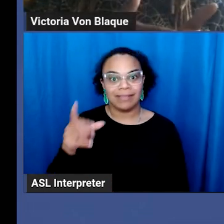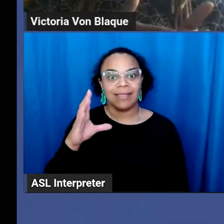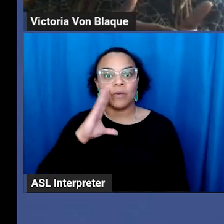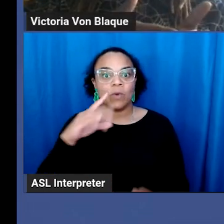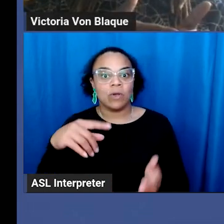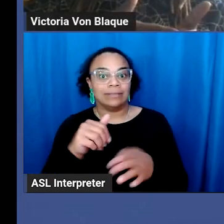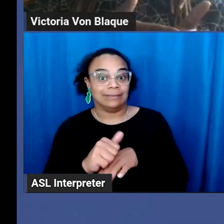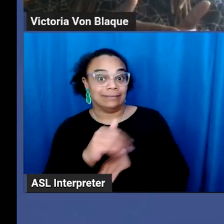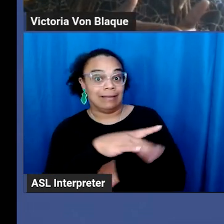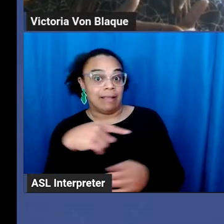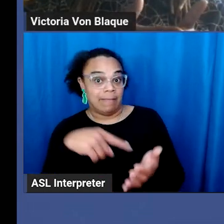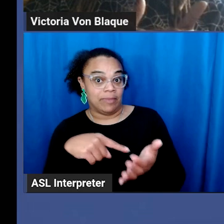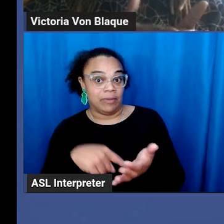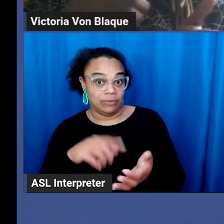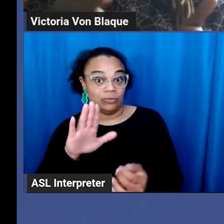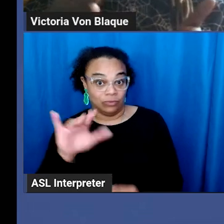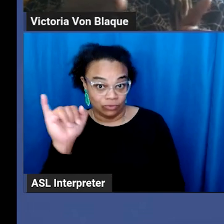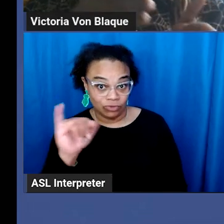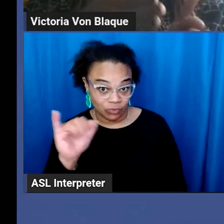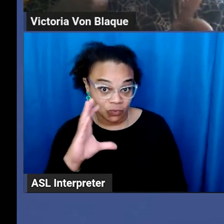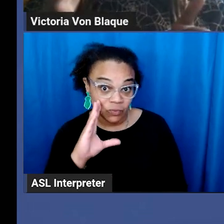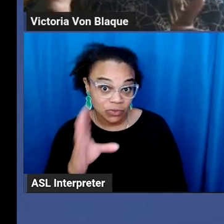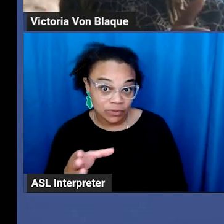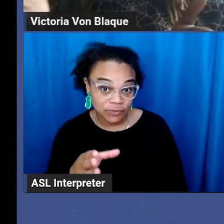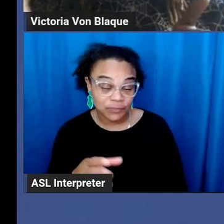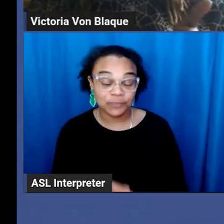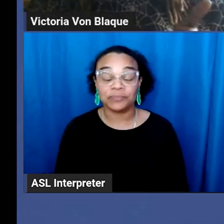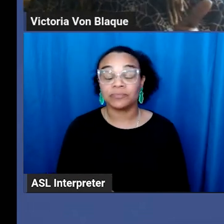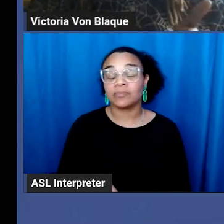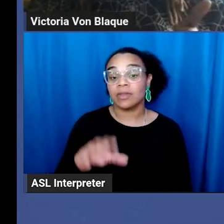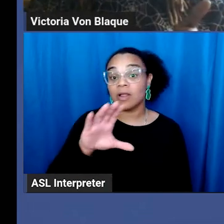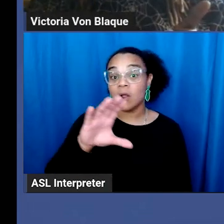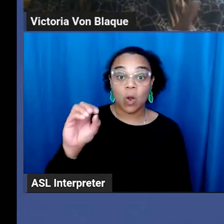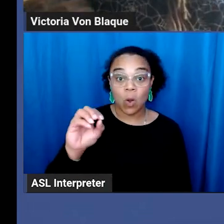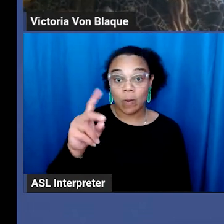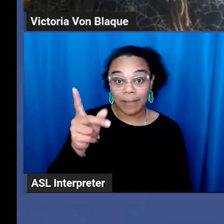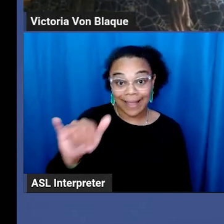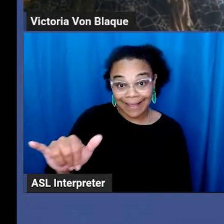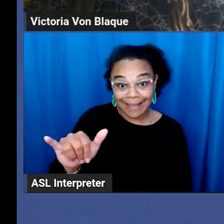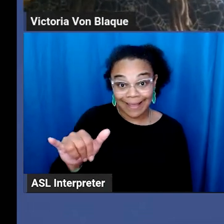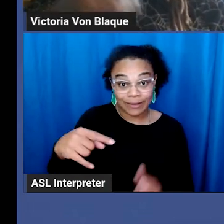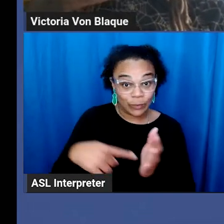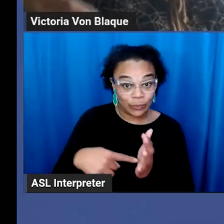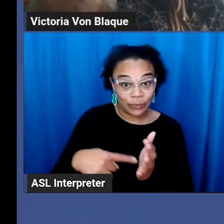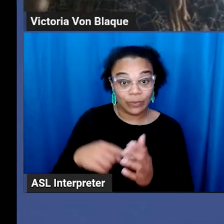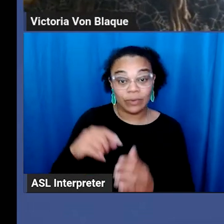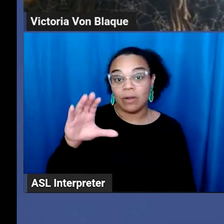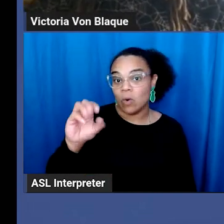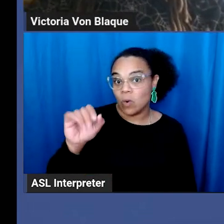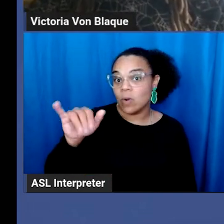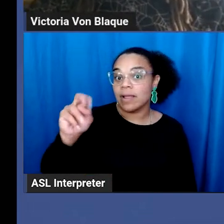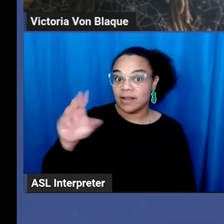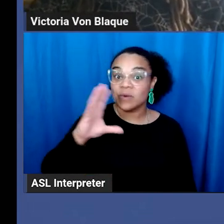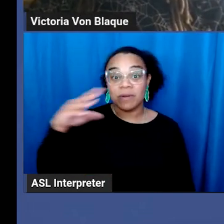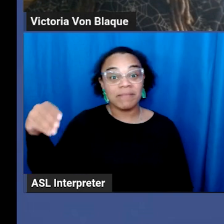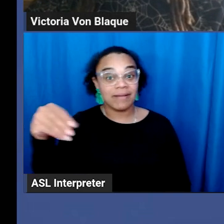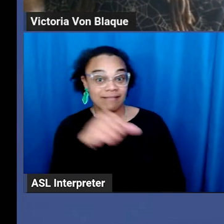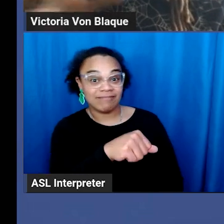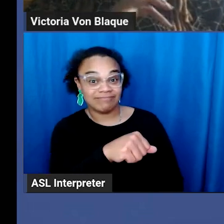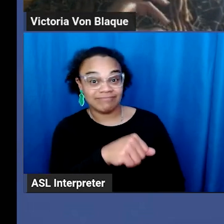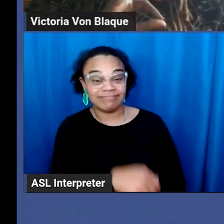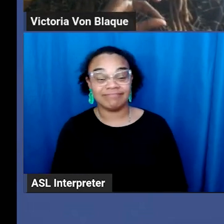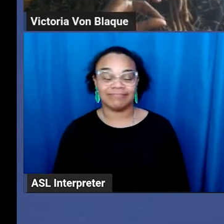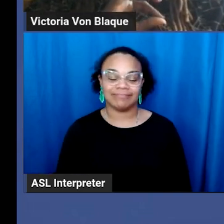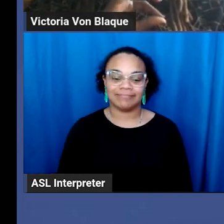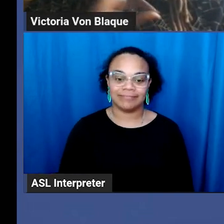your insurance. Whatever the co-payment is, the Coin Clinic will pay for.